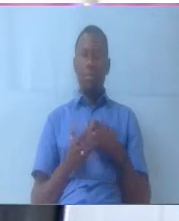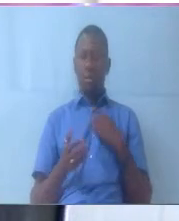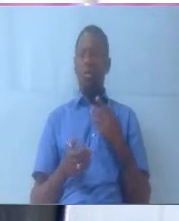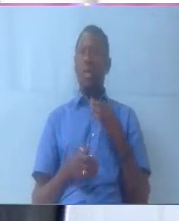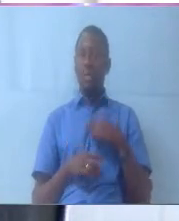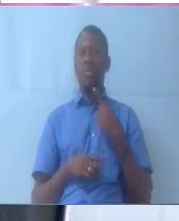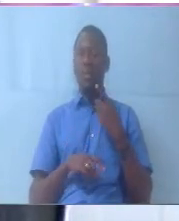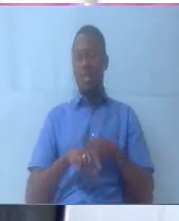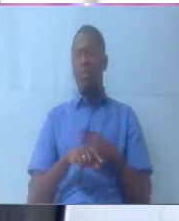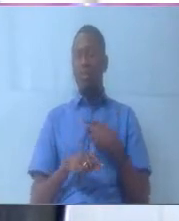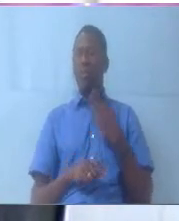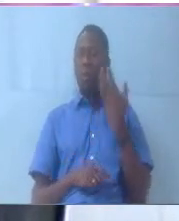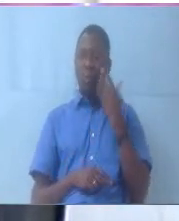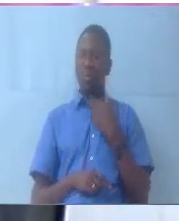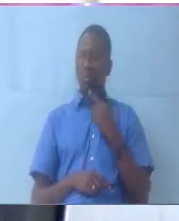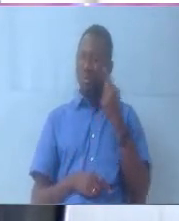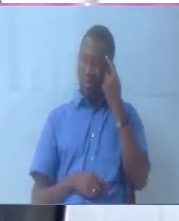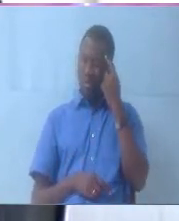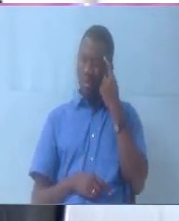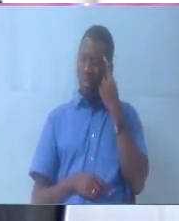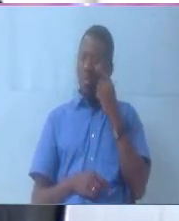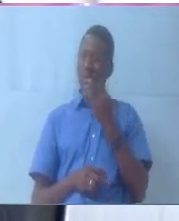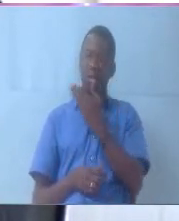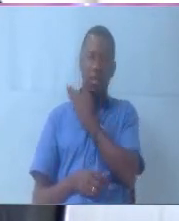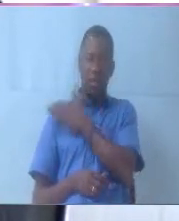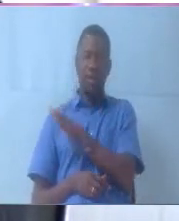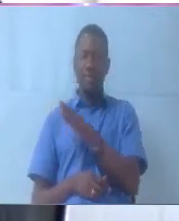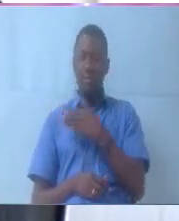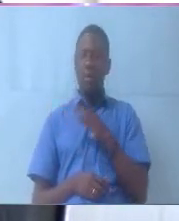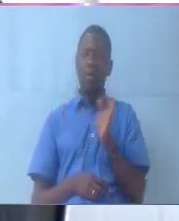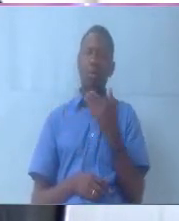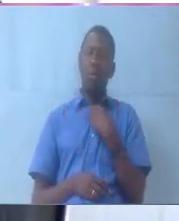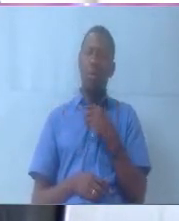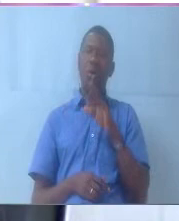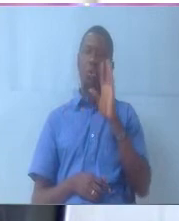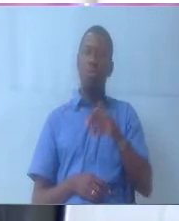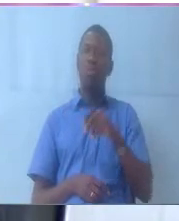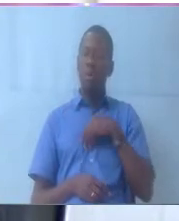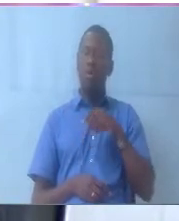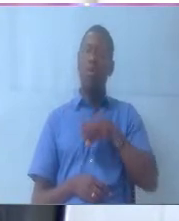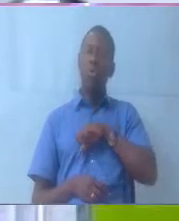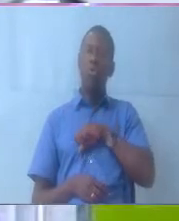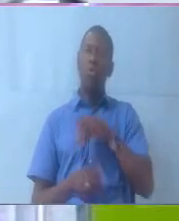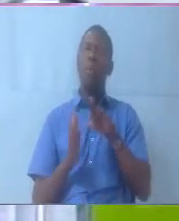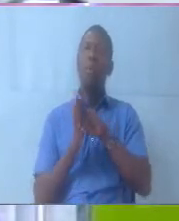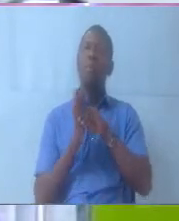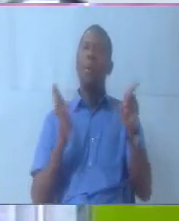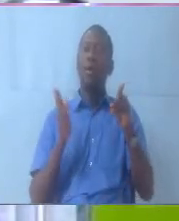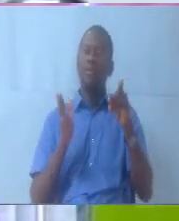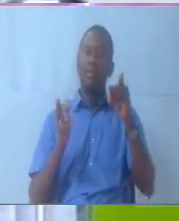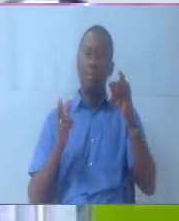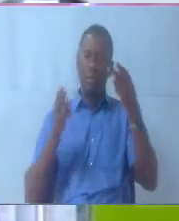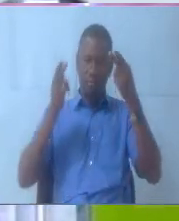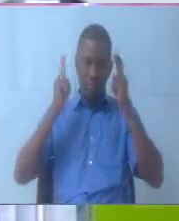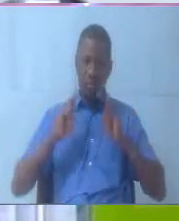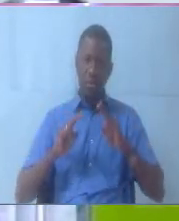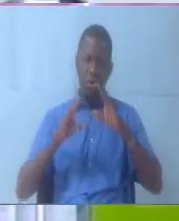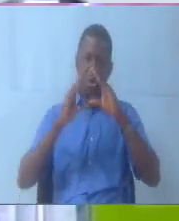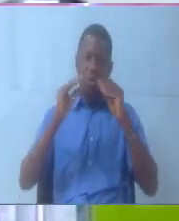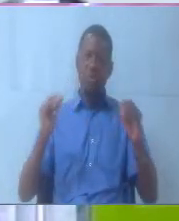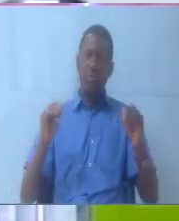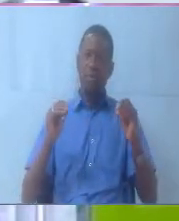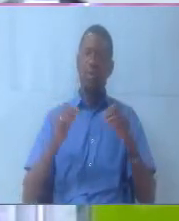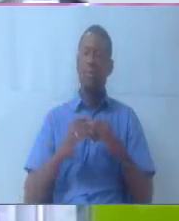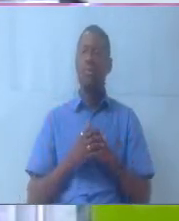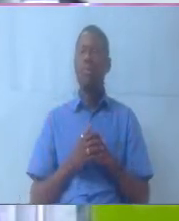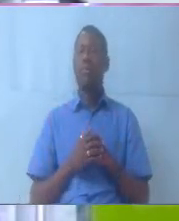jele utumole mtata lo mfaye ngam fansun do kubunda londi mfaye nkana kito lu So they did not even reinstate you.